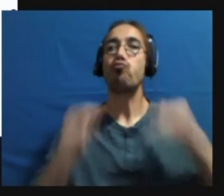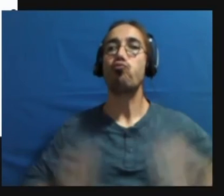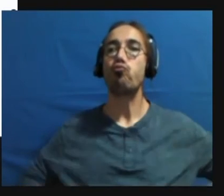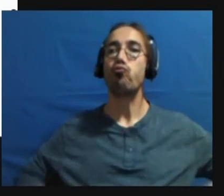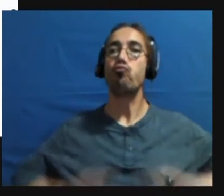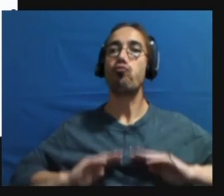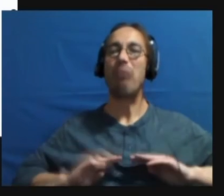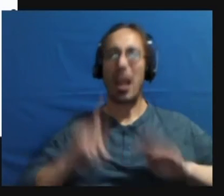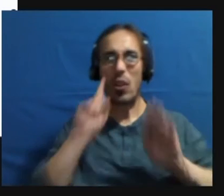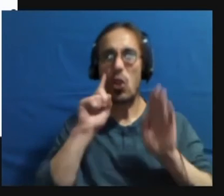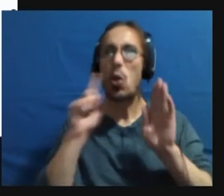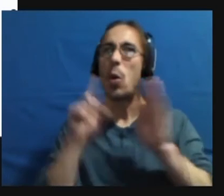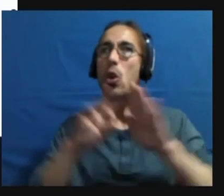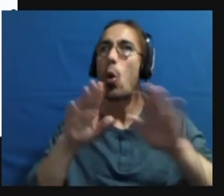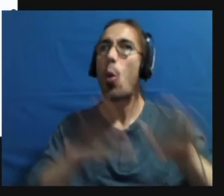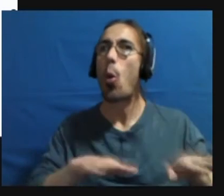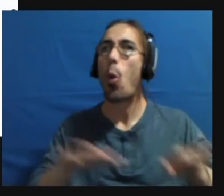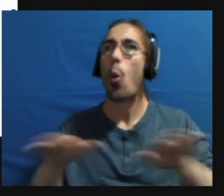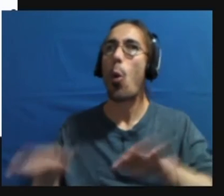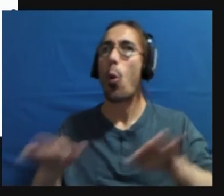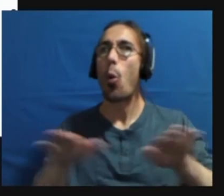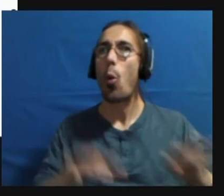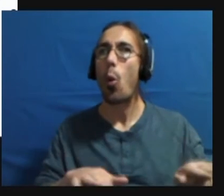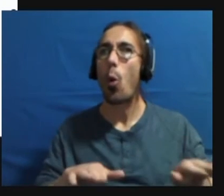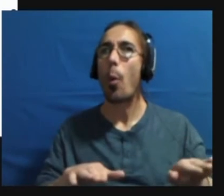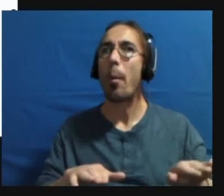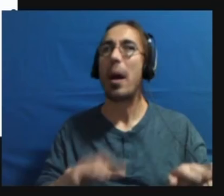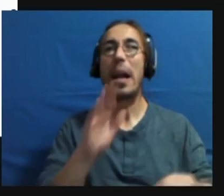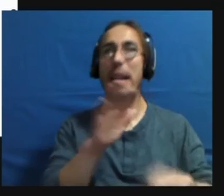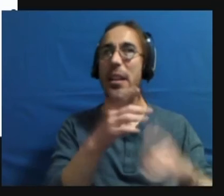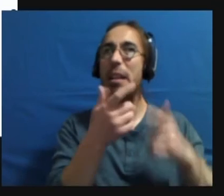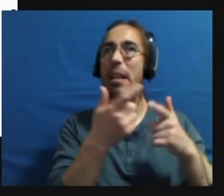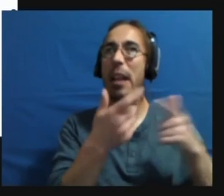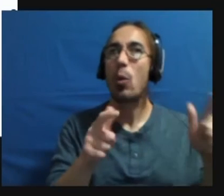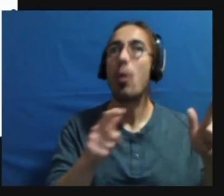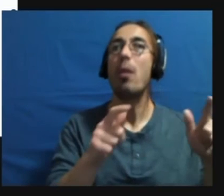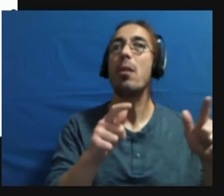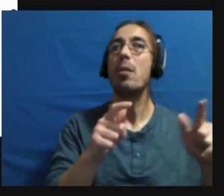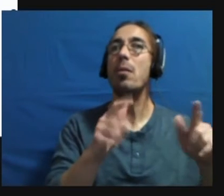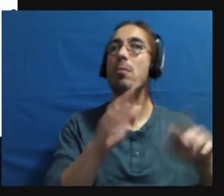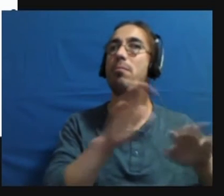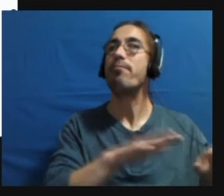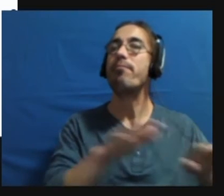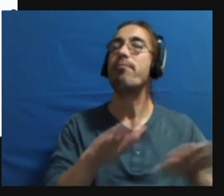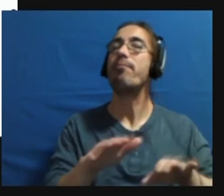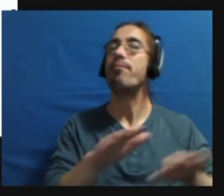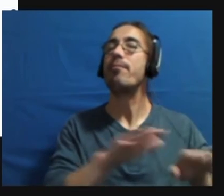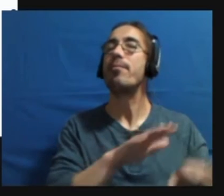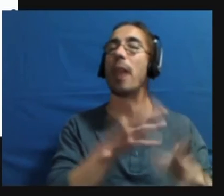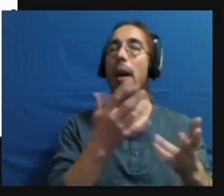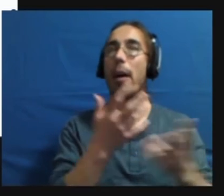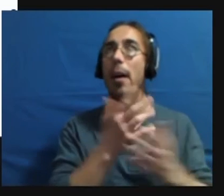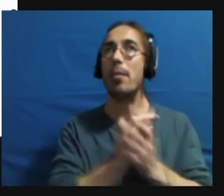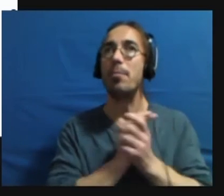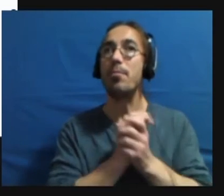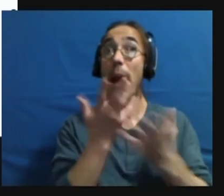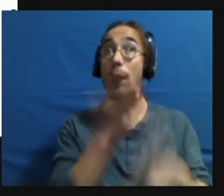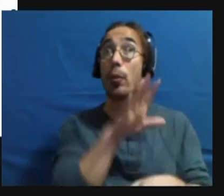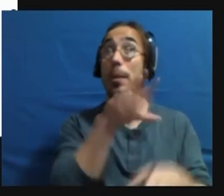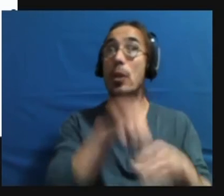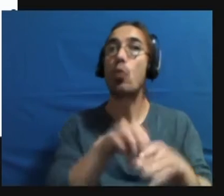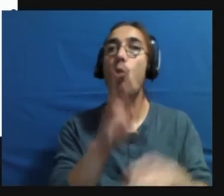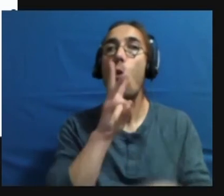him, but his expressive language significantly increases immediately after being in the pool. It's